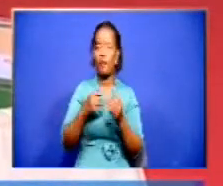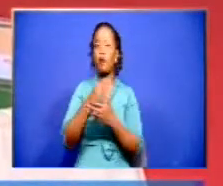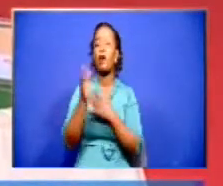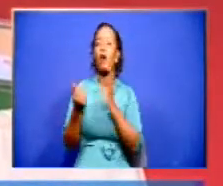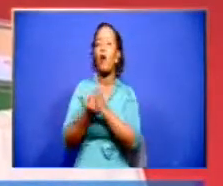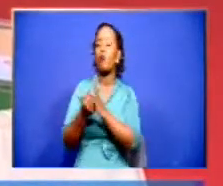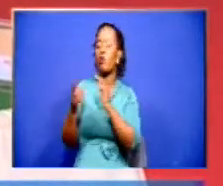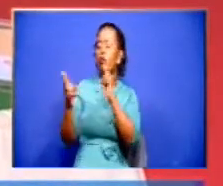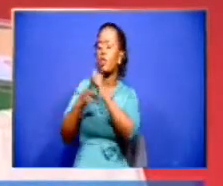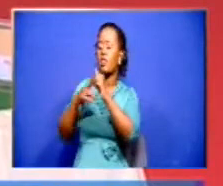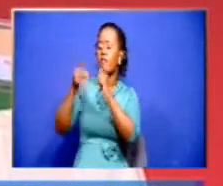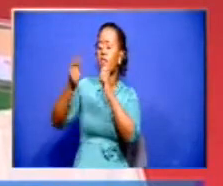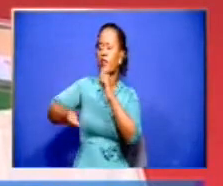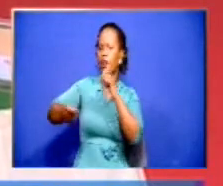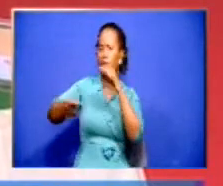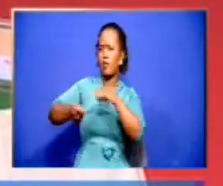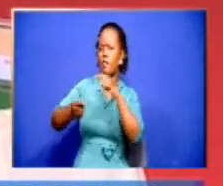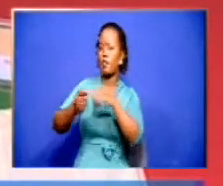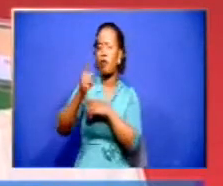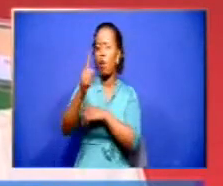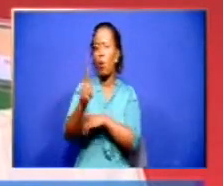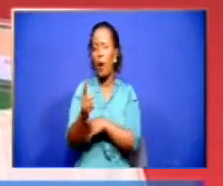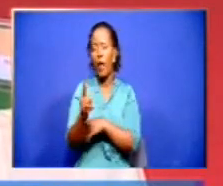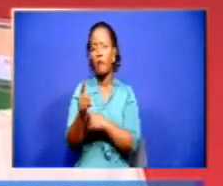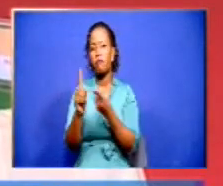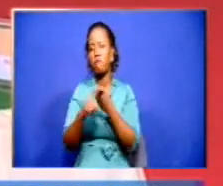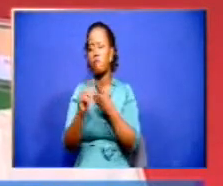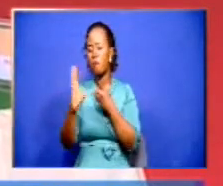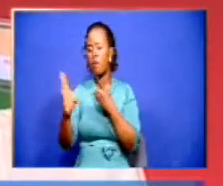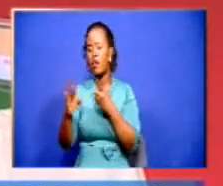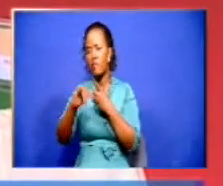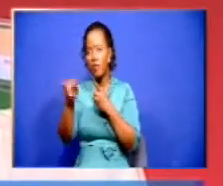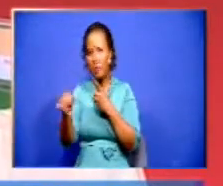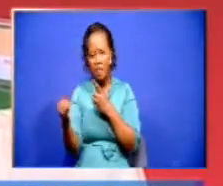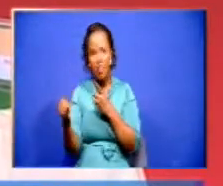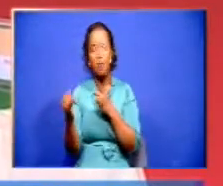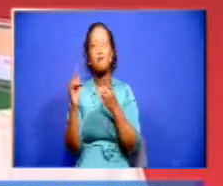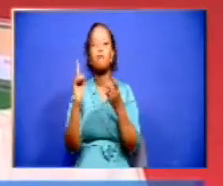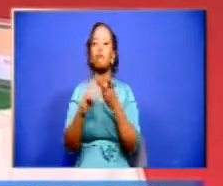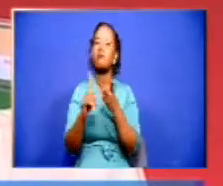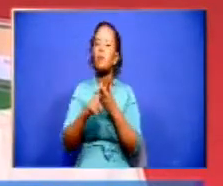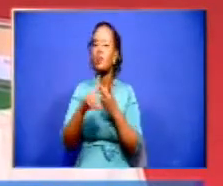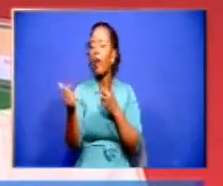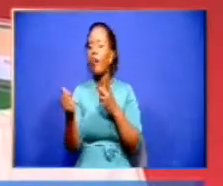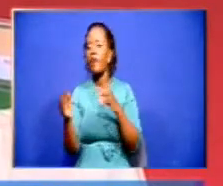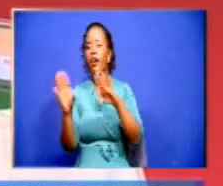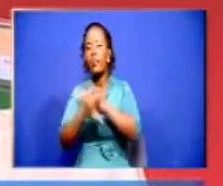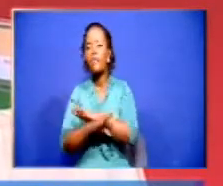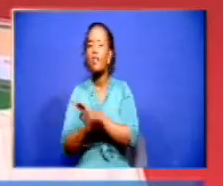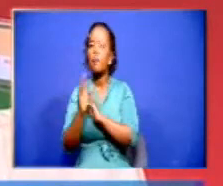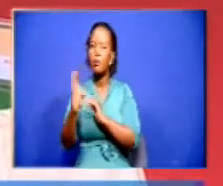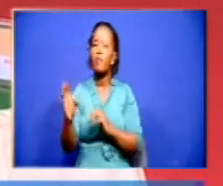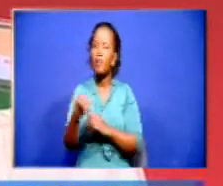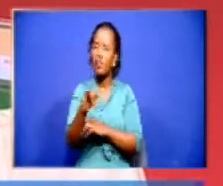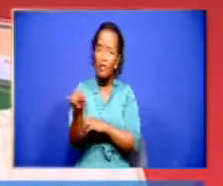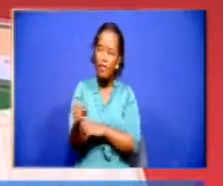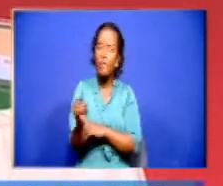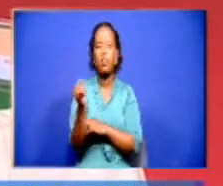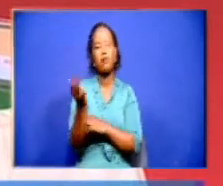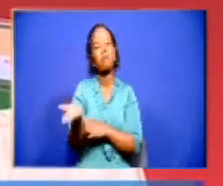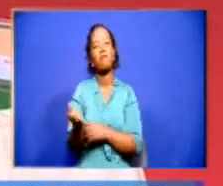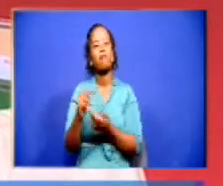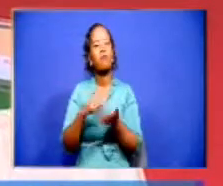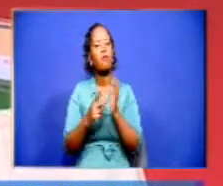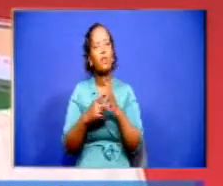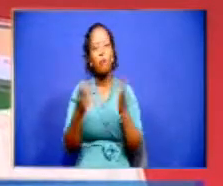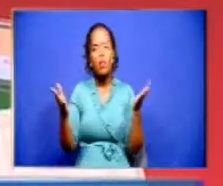judges, one is the Chief Justice. The other one is the Deputy Chief Justice. At